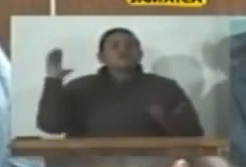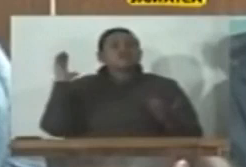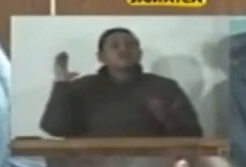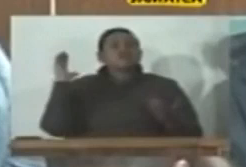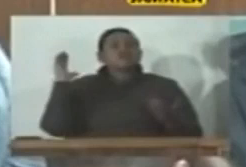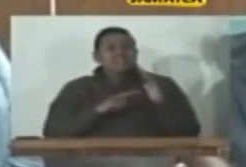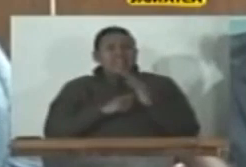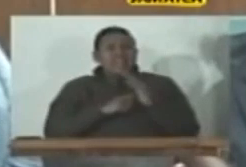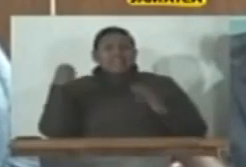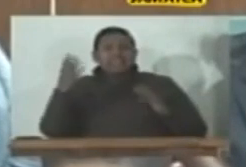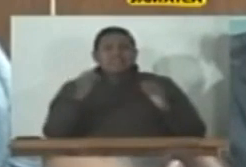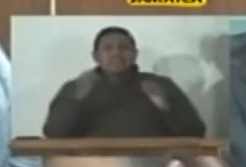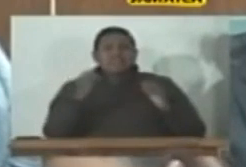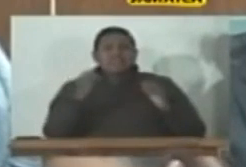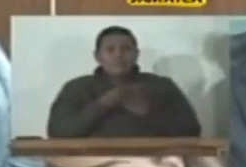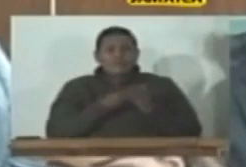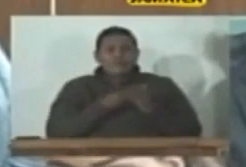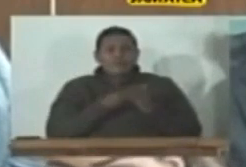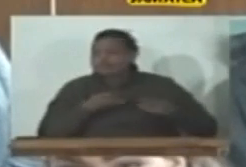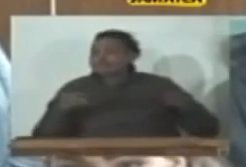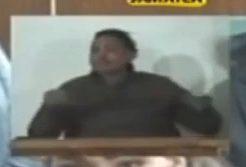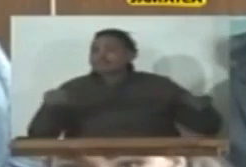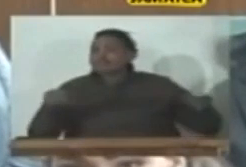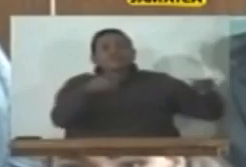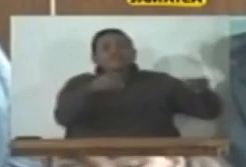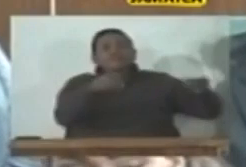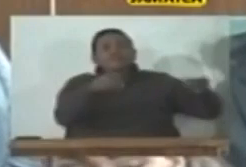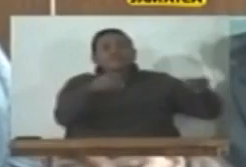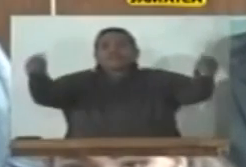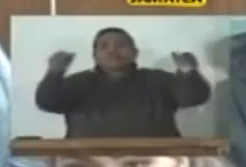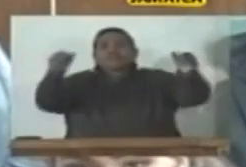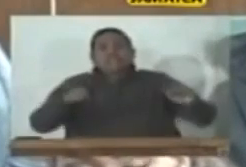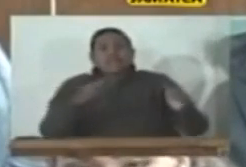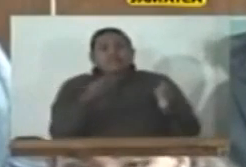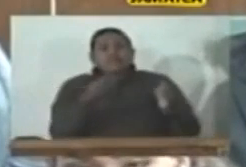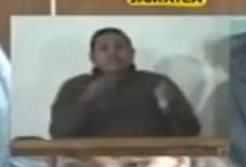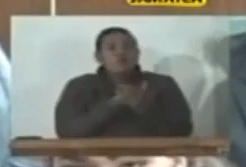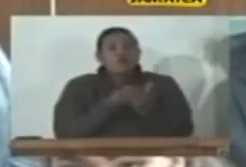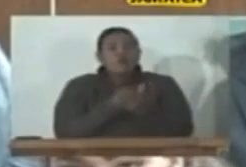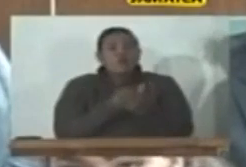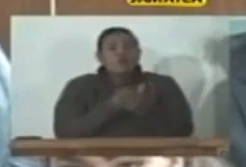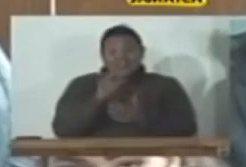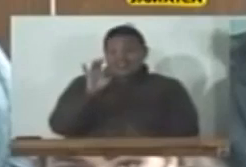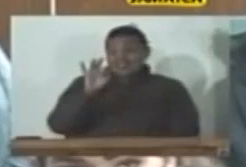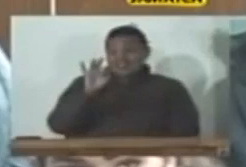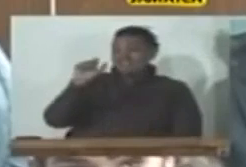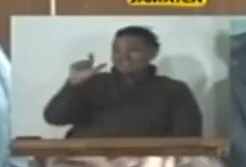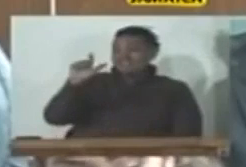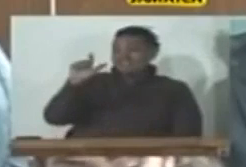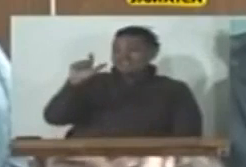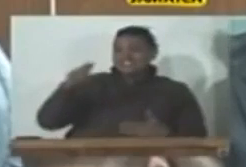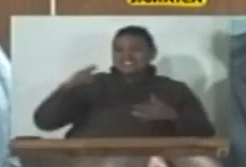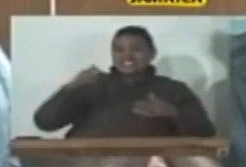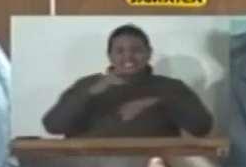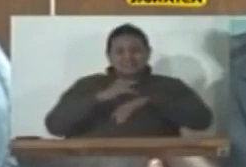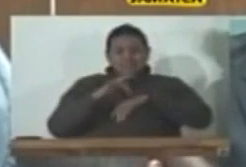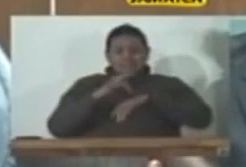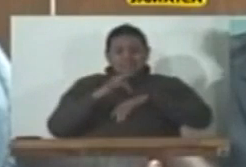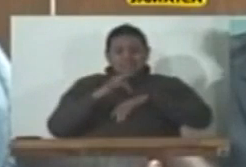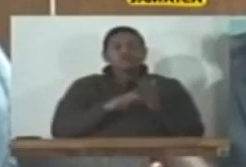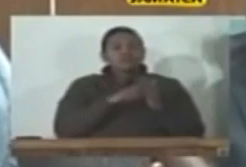space means available resources in the government to pay for things other than servicing debt. But